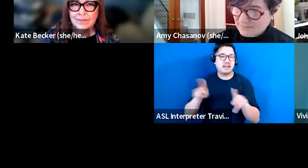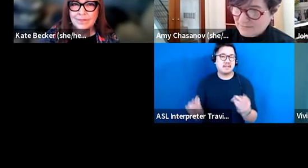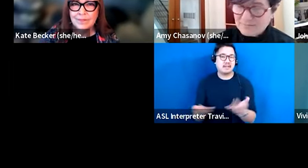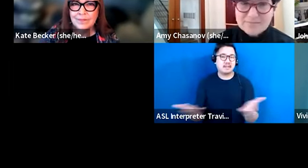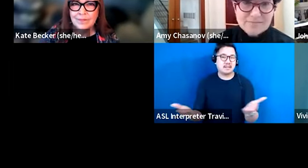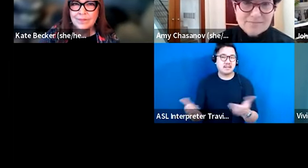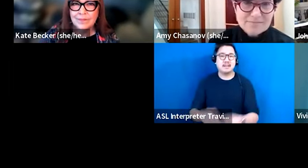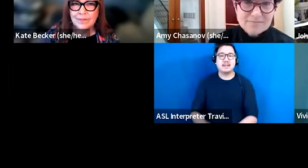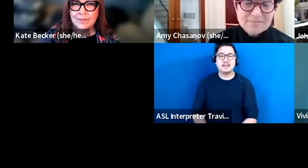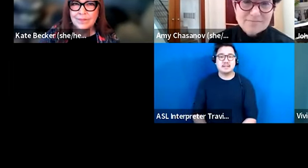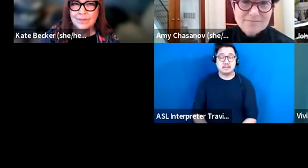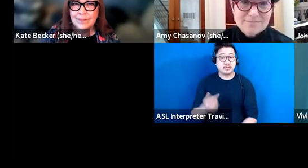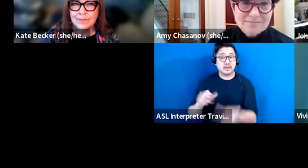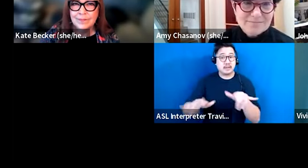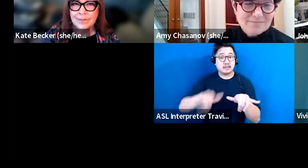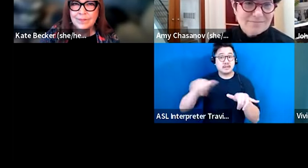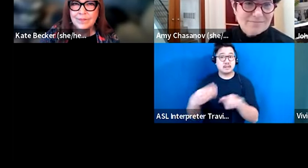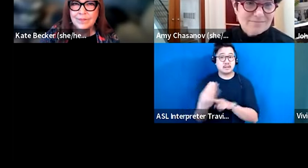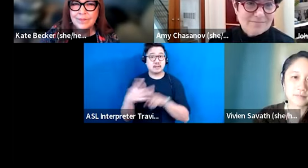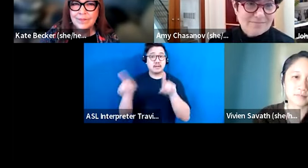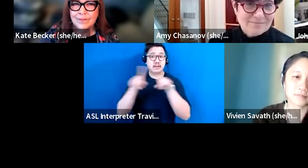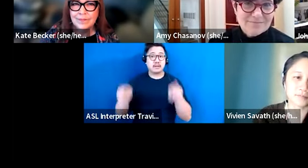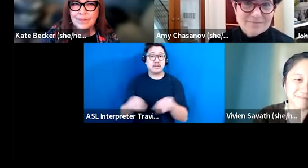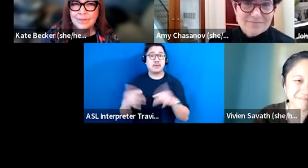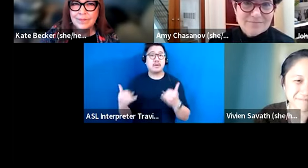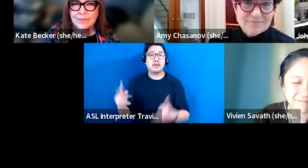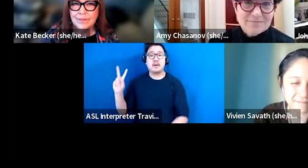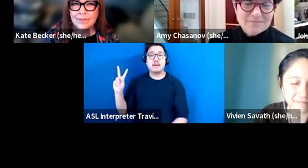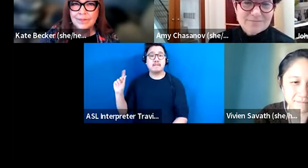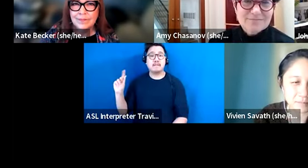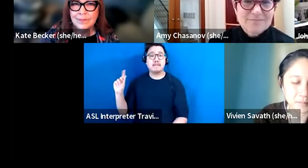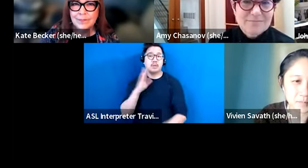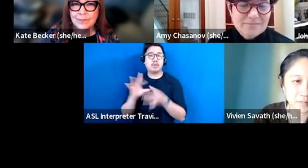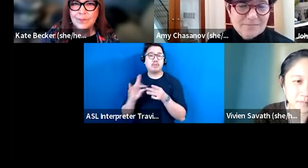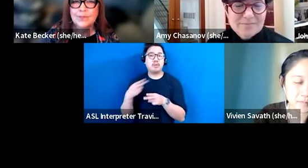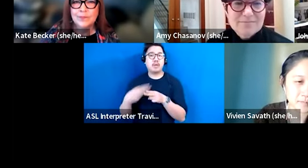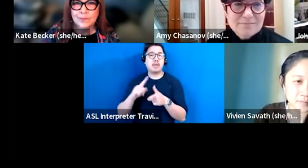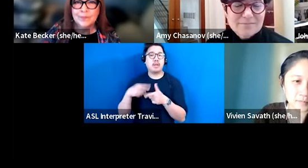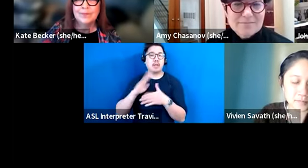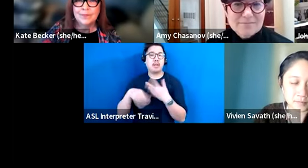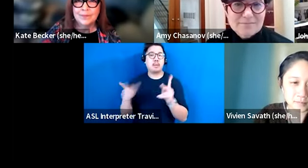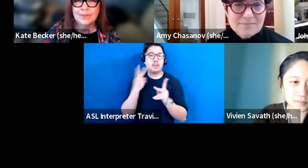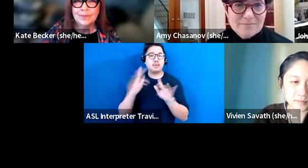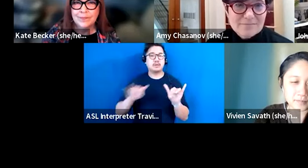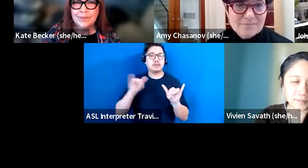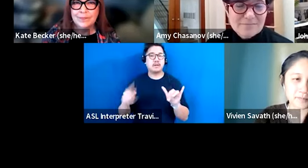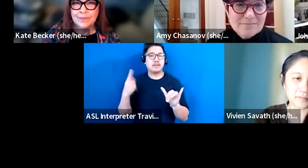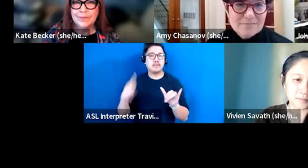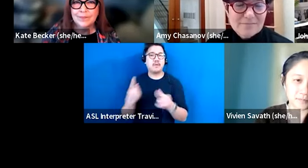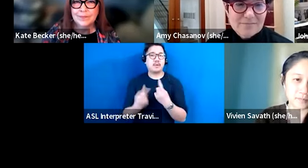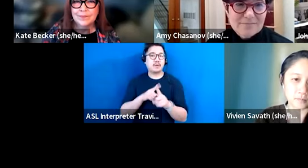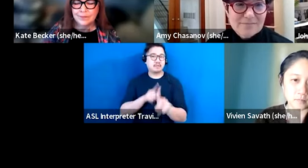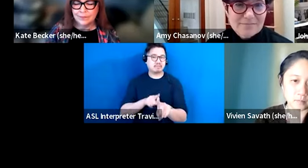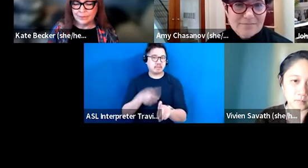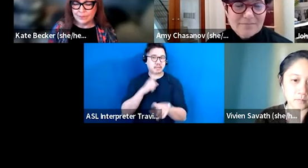Amy, Nina, and David, you are welcome to stay on screen. Vivian's just going to speak for a few minutes, and then all of us will remain here for the open Q&A, including